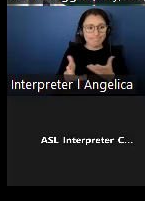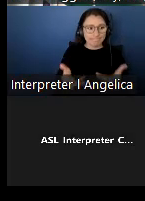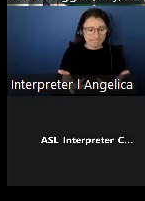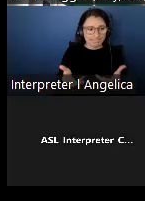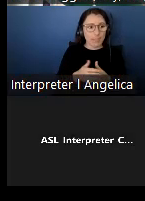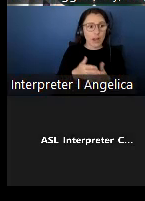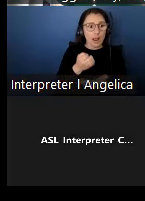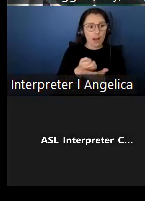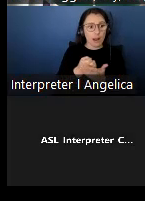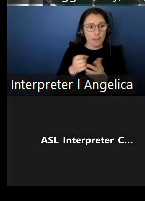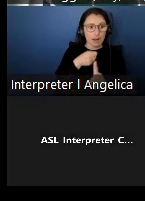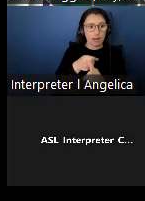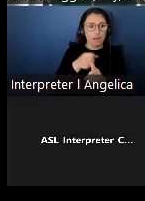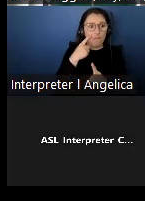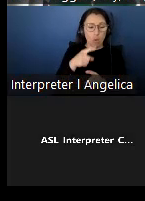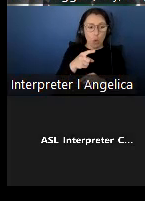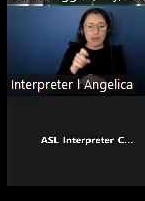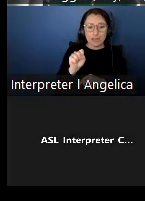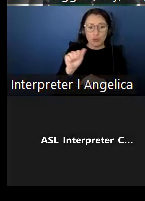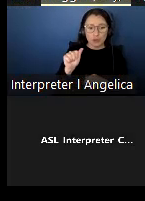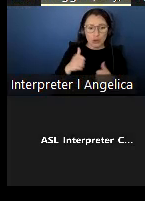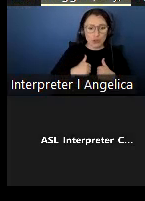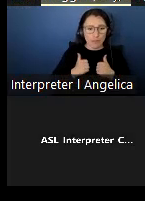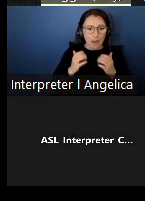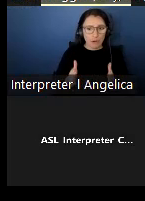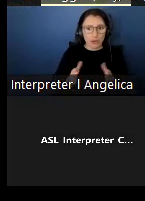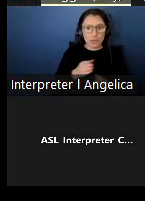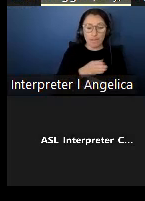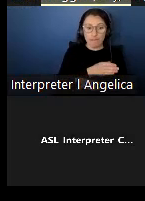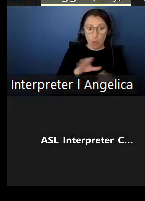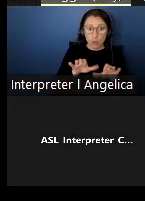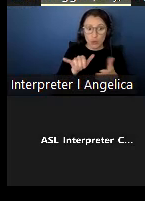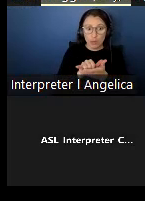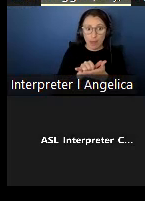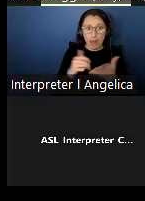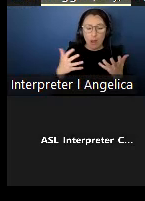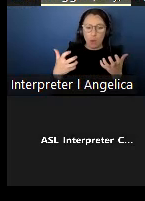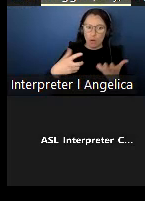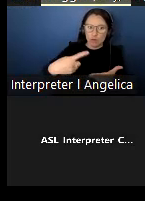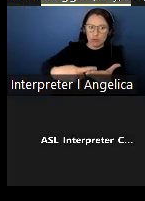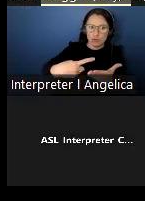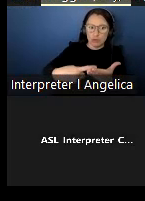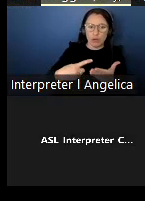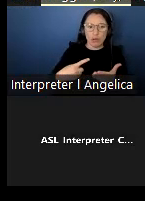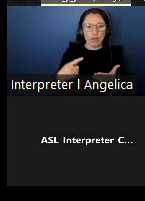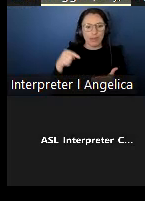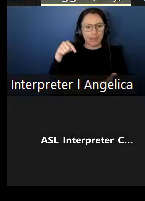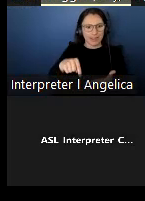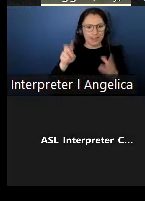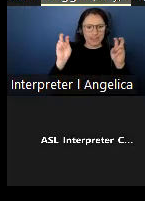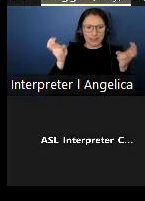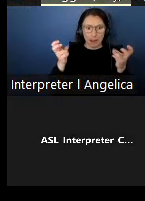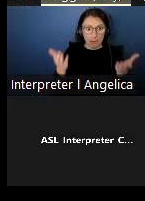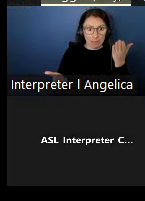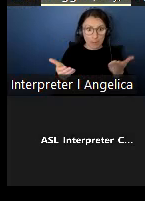economic impact of sexual assault survivors. But before we do, I want to talk about the fact that this topic may be new to